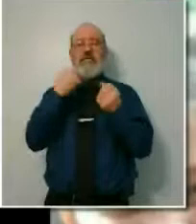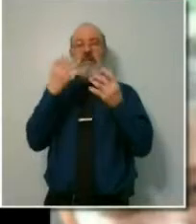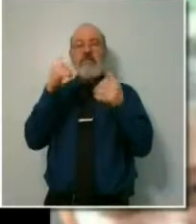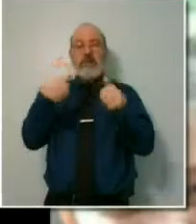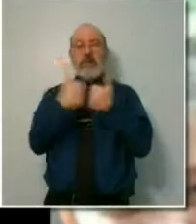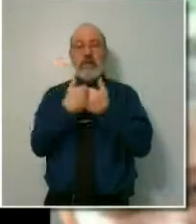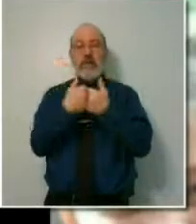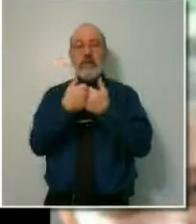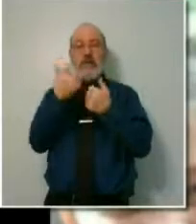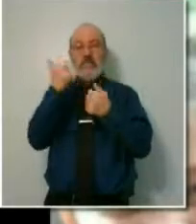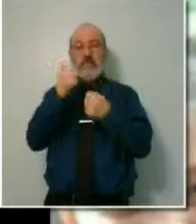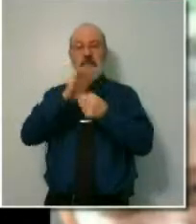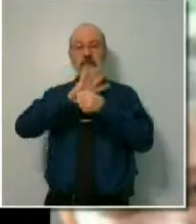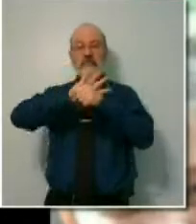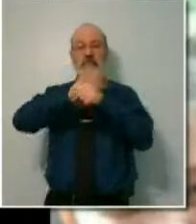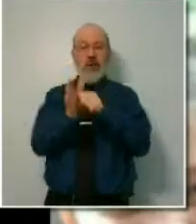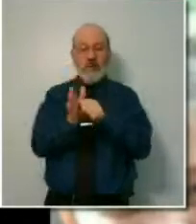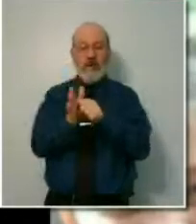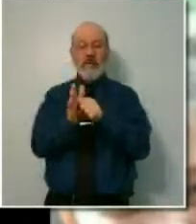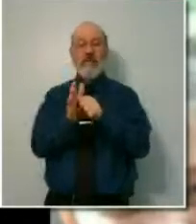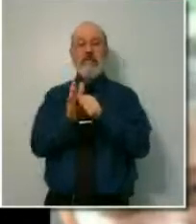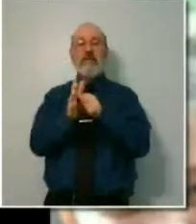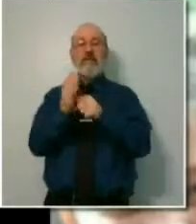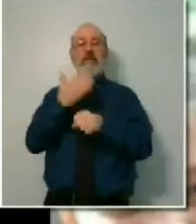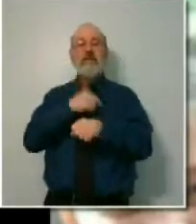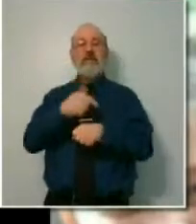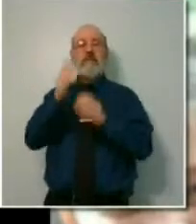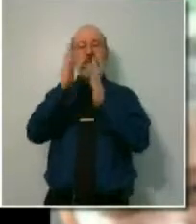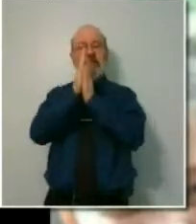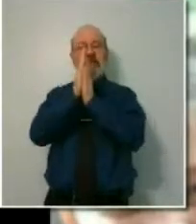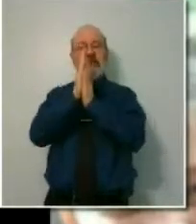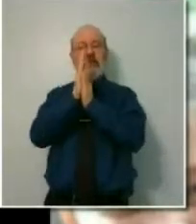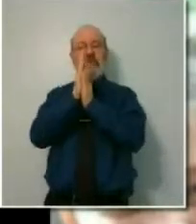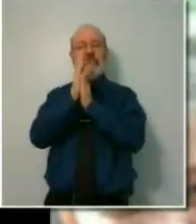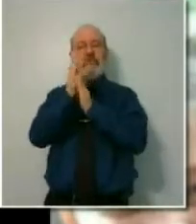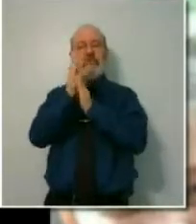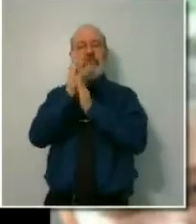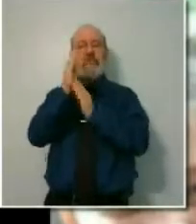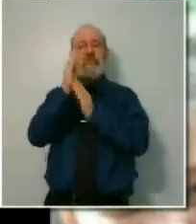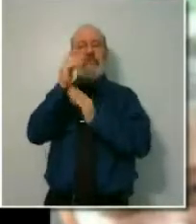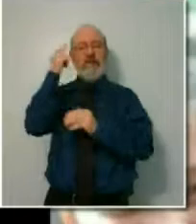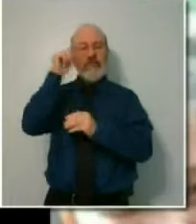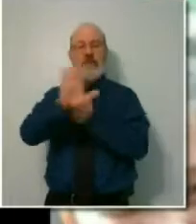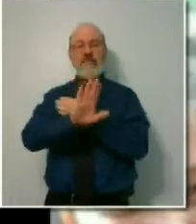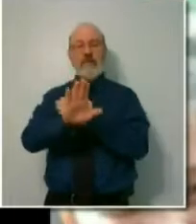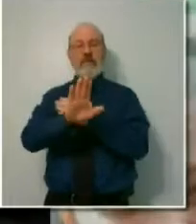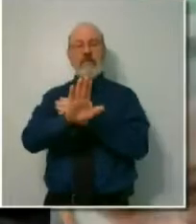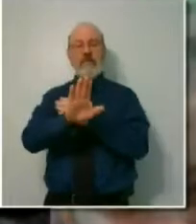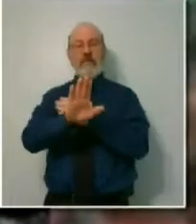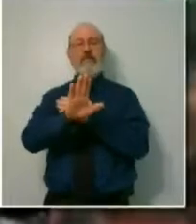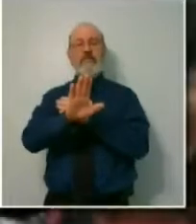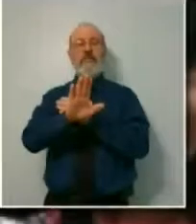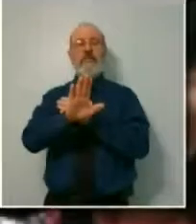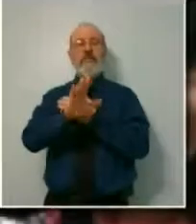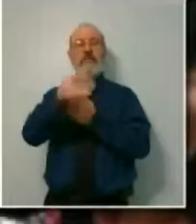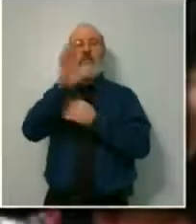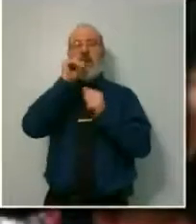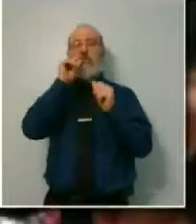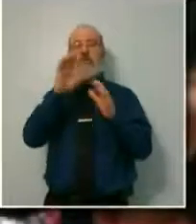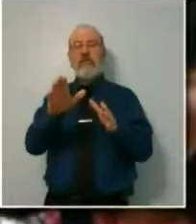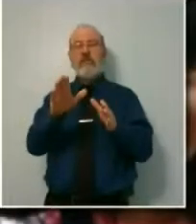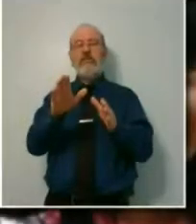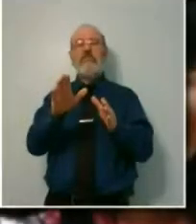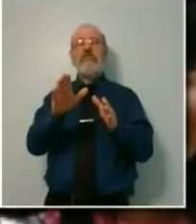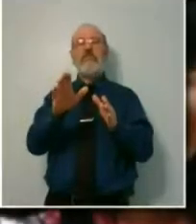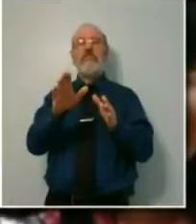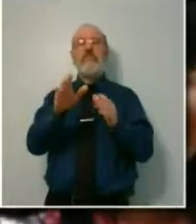to the pandemic. Please know that we're praying for your safety as well. May God bless you as you continue to